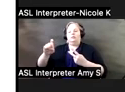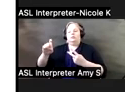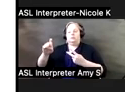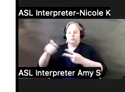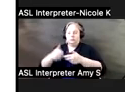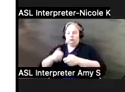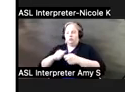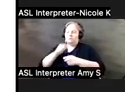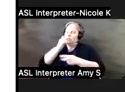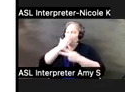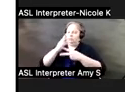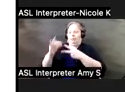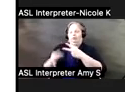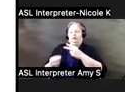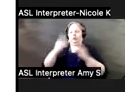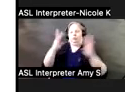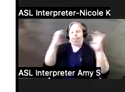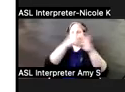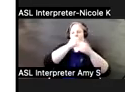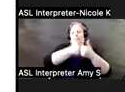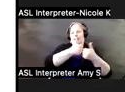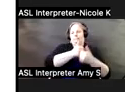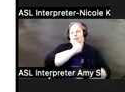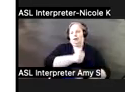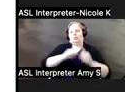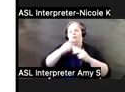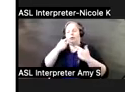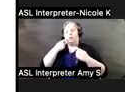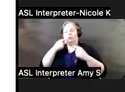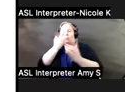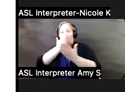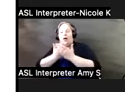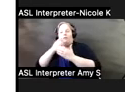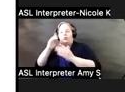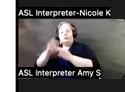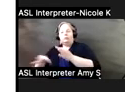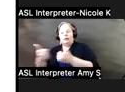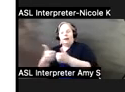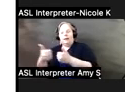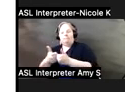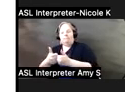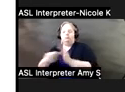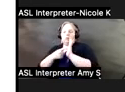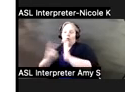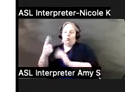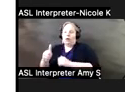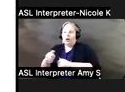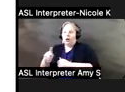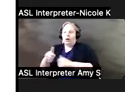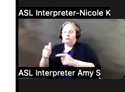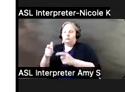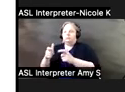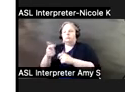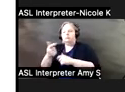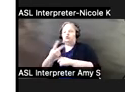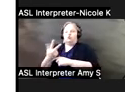play some of the more complex video games. They work really well for simple games that require a single joystick and just a couple buttons, but don't